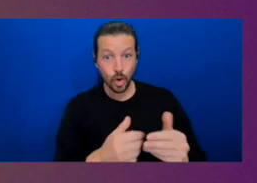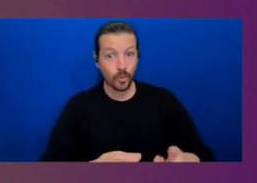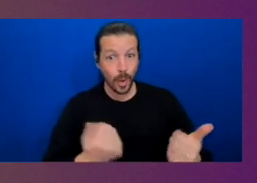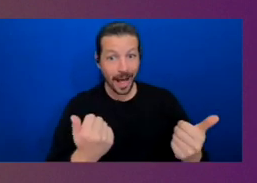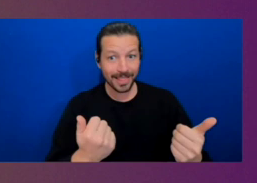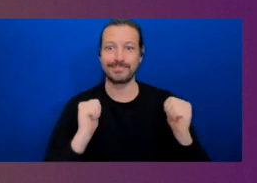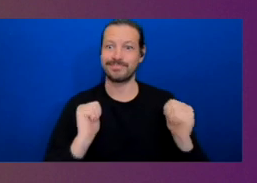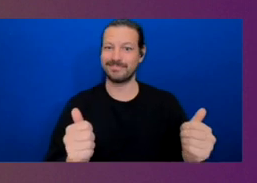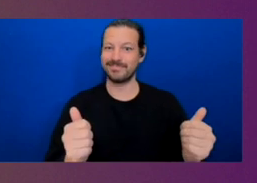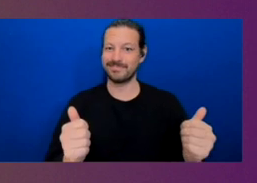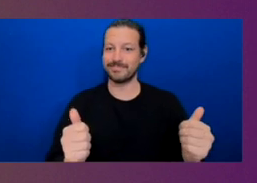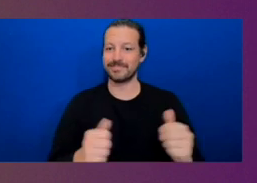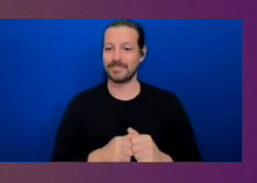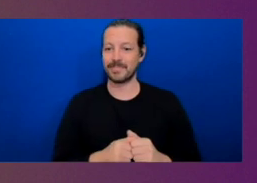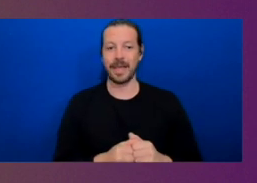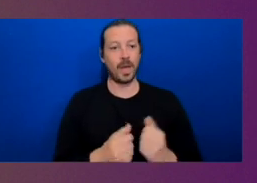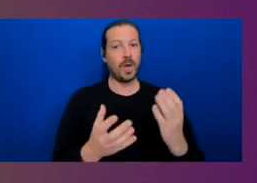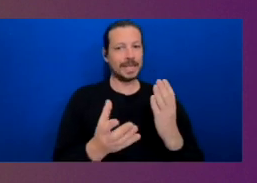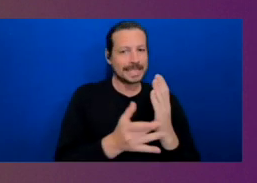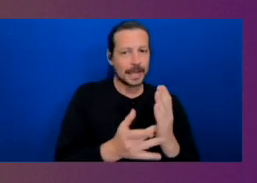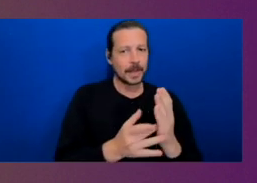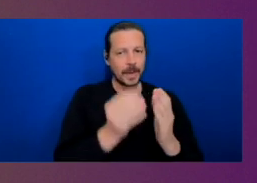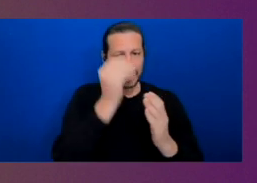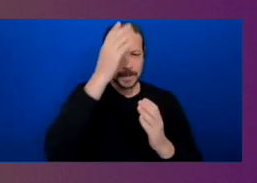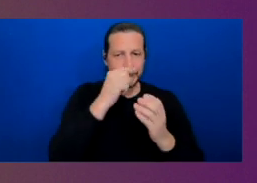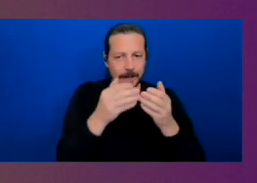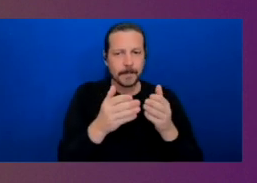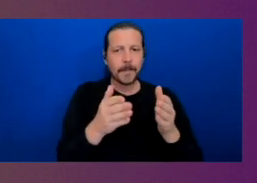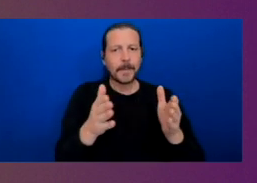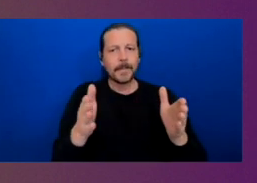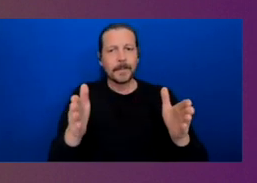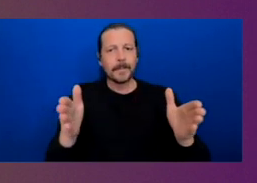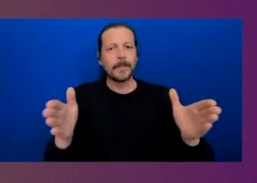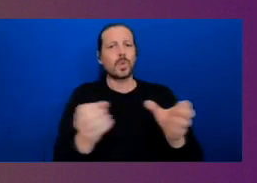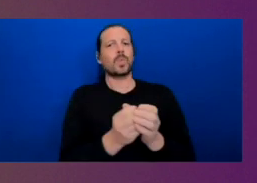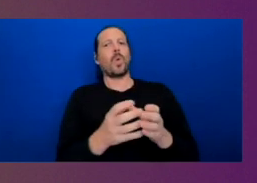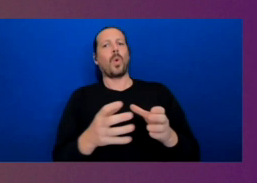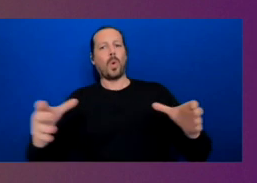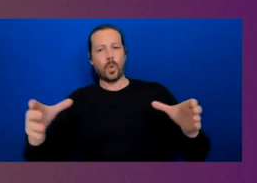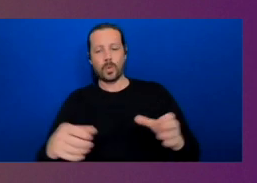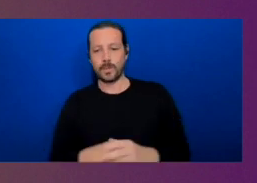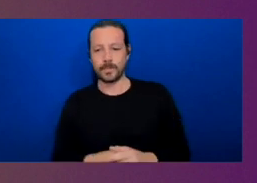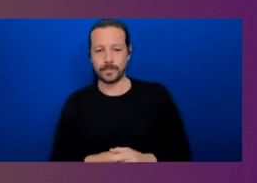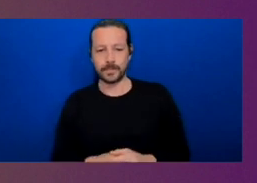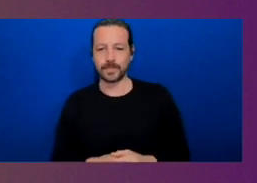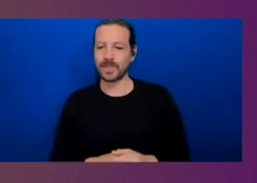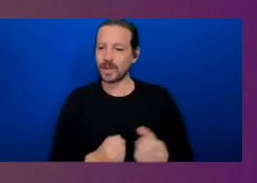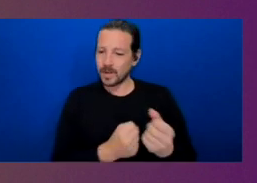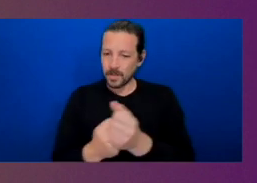the technical expertise, then you can expand it and broaden it and make it a solution that is more robust and provide support for more